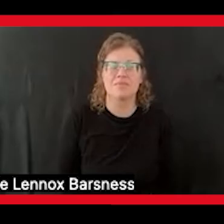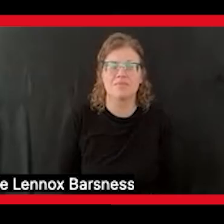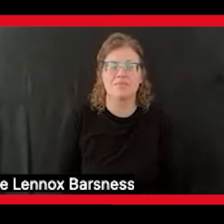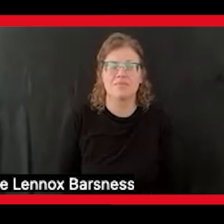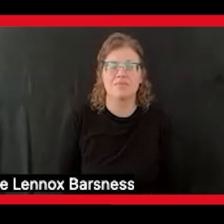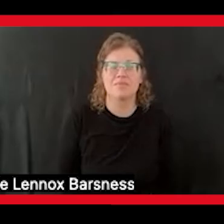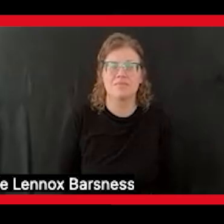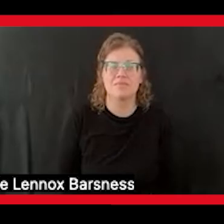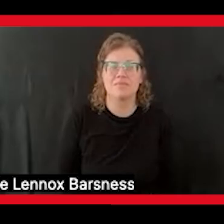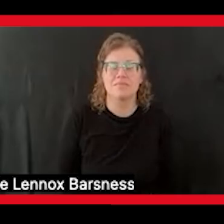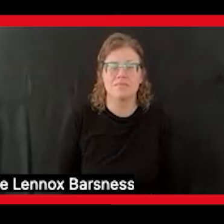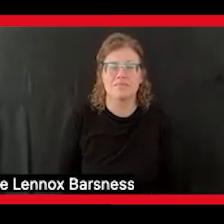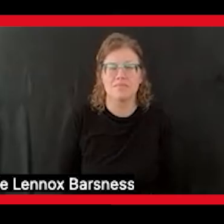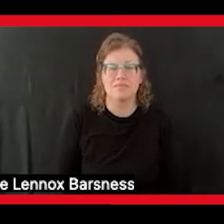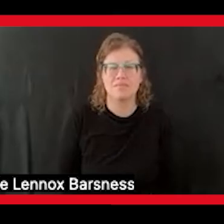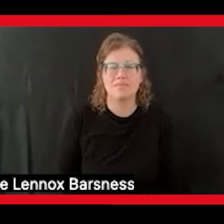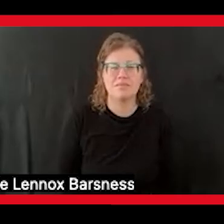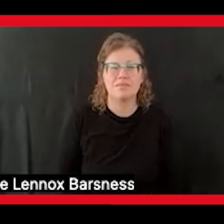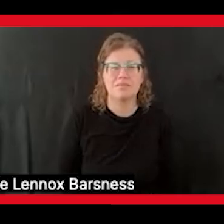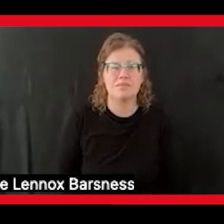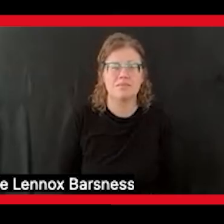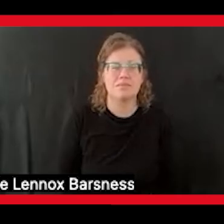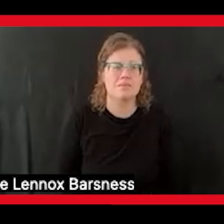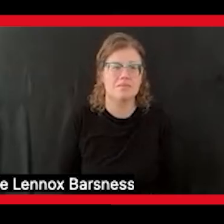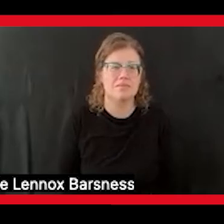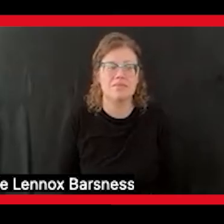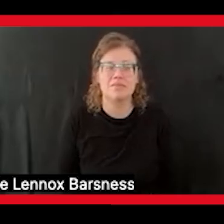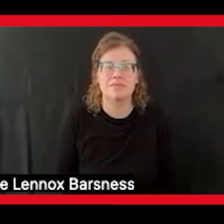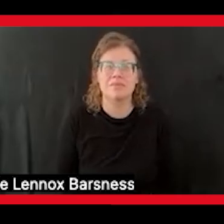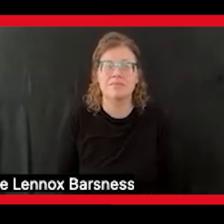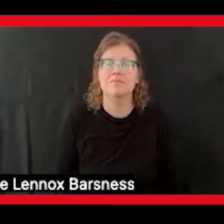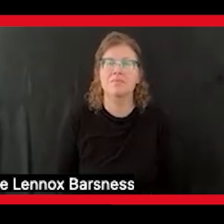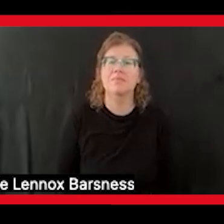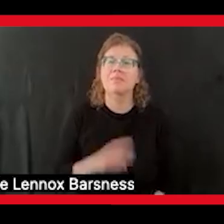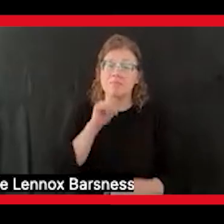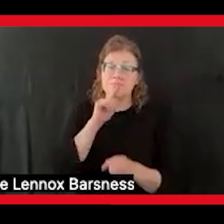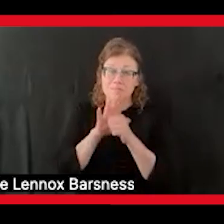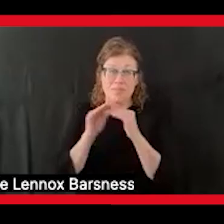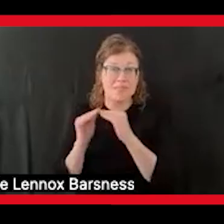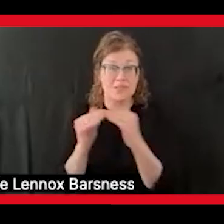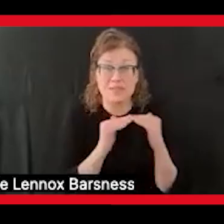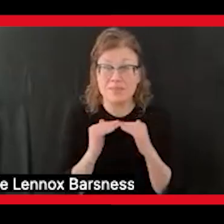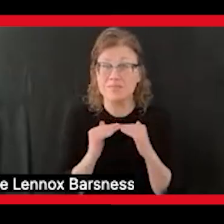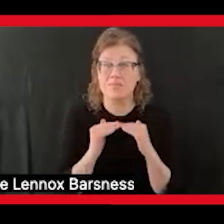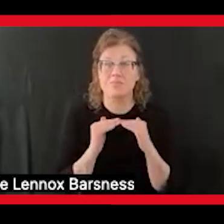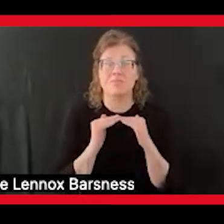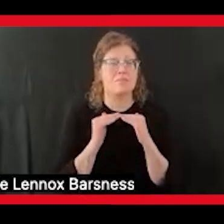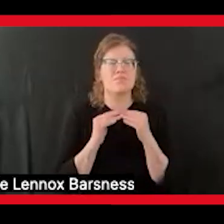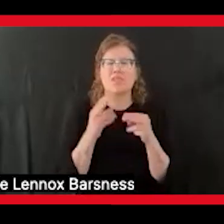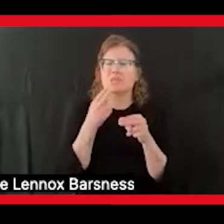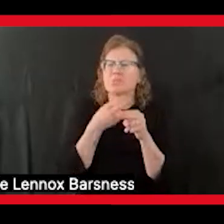On commitment to equity. Very quickly, let me touch on CADA's commitment to